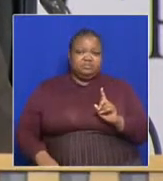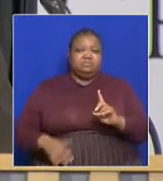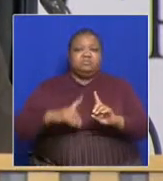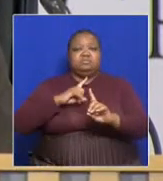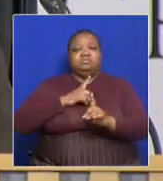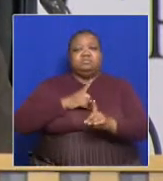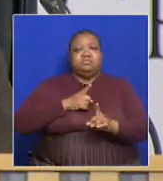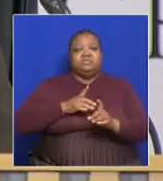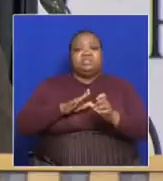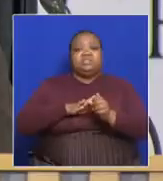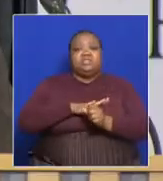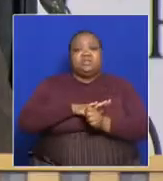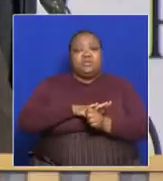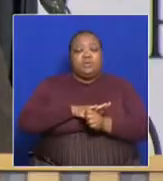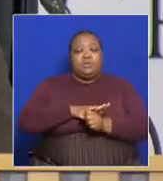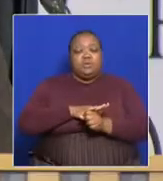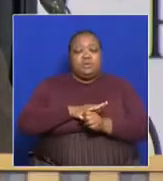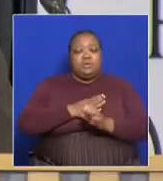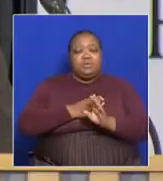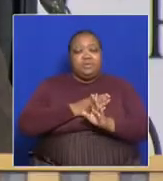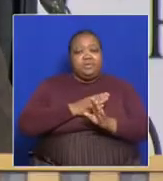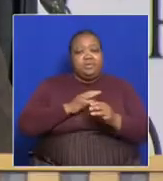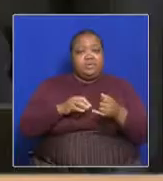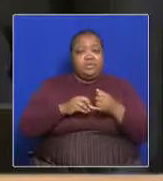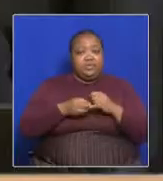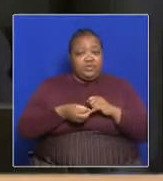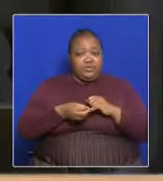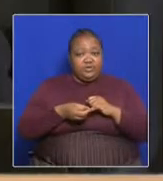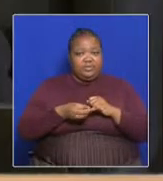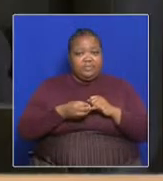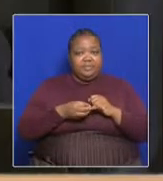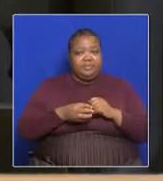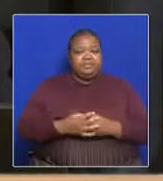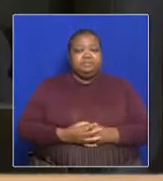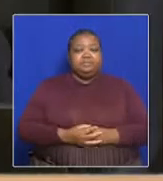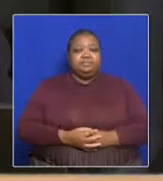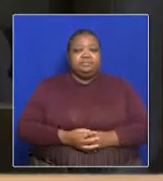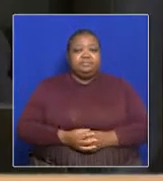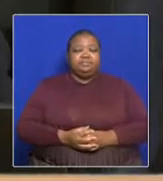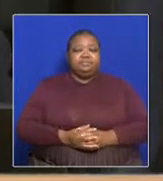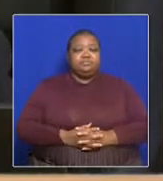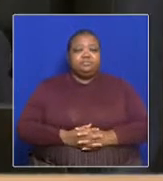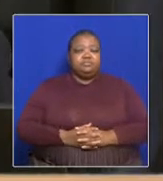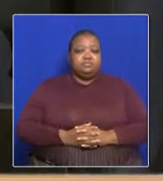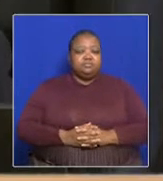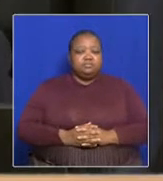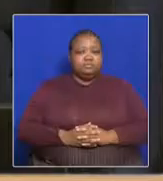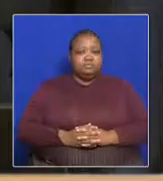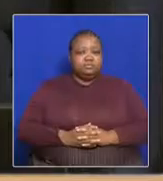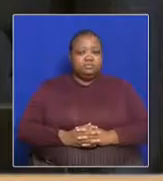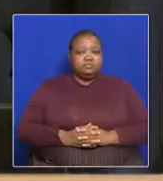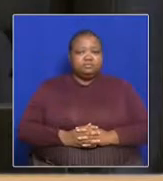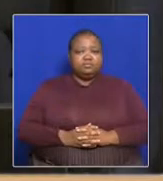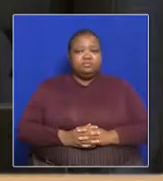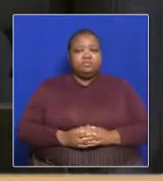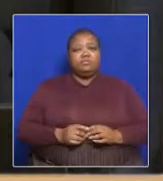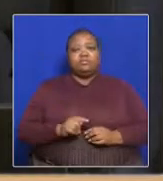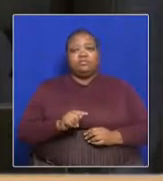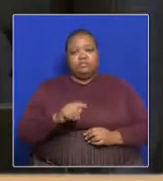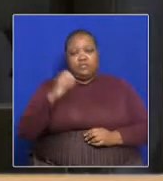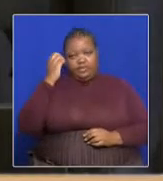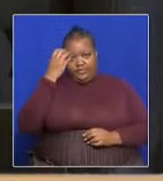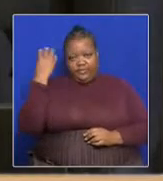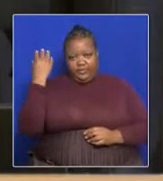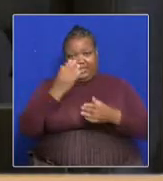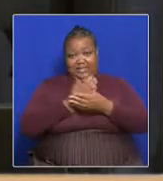was intending to, Commissioner, if you'll allow me. Forget this case for a second.